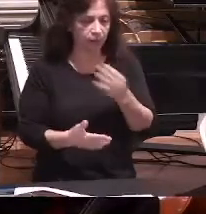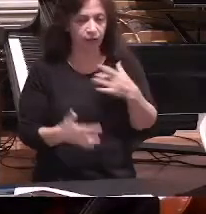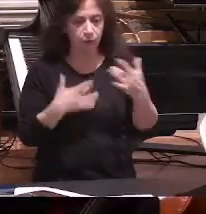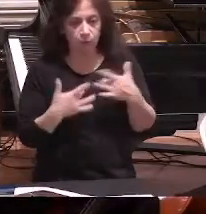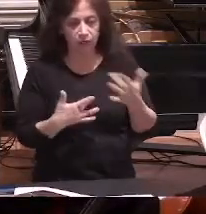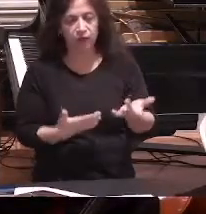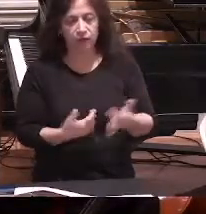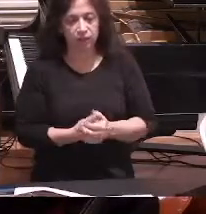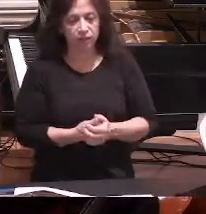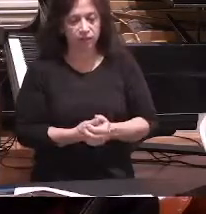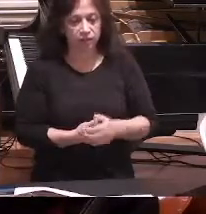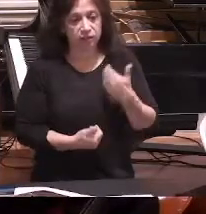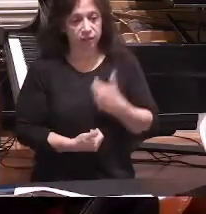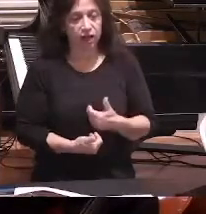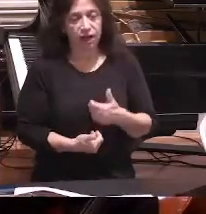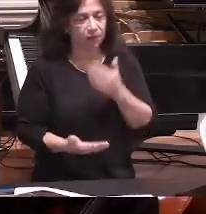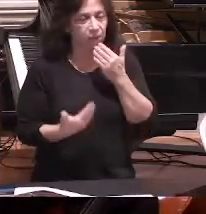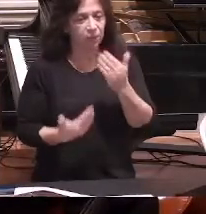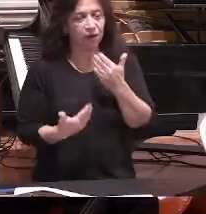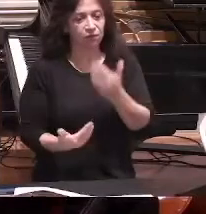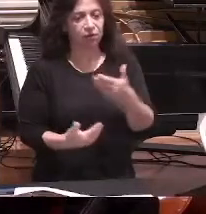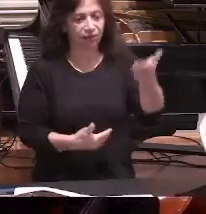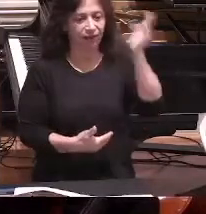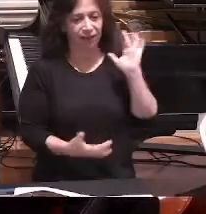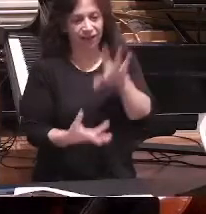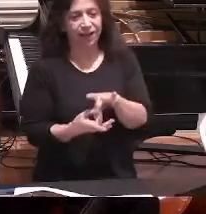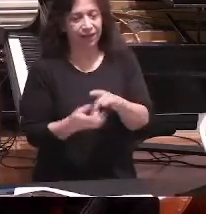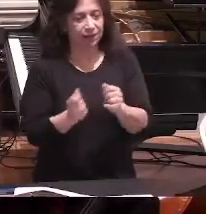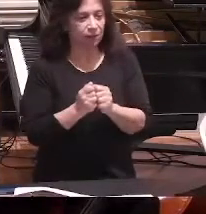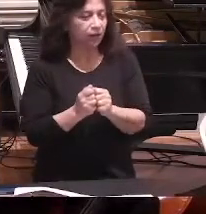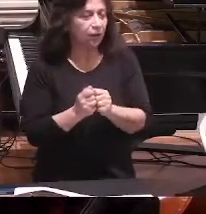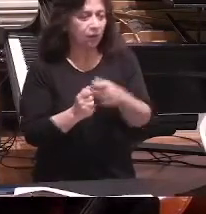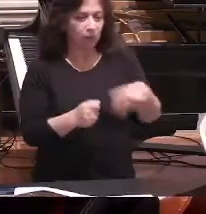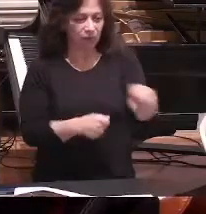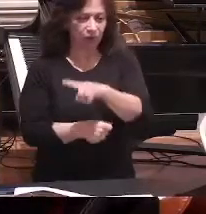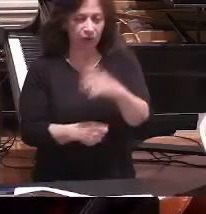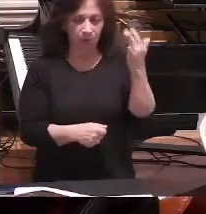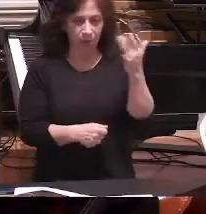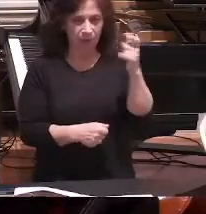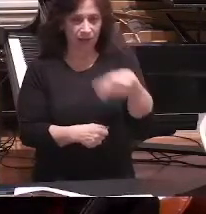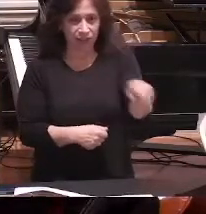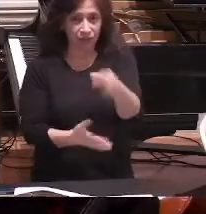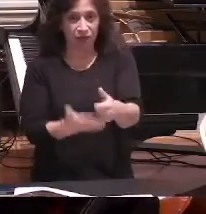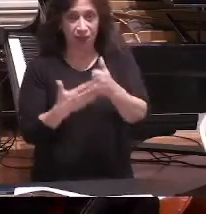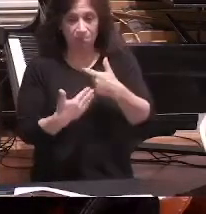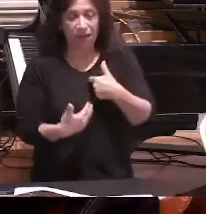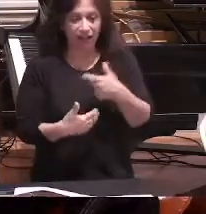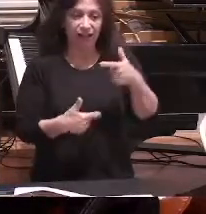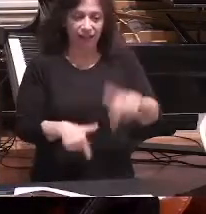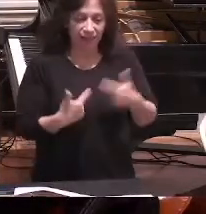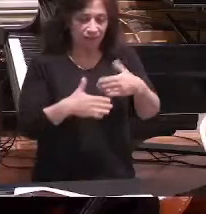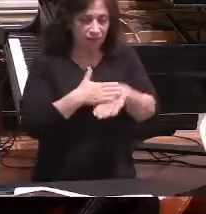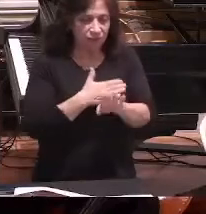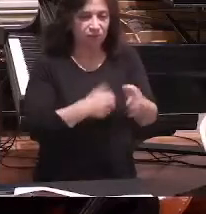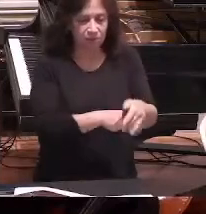worry. I am grateful that God connected me with you, because you have helped me live into this